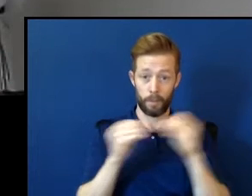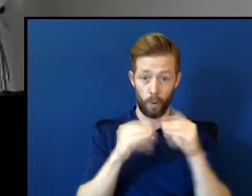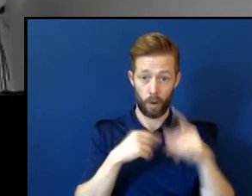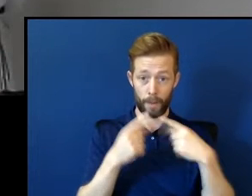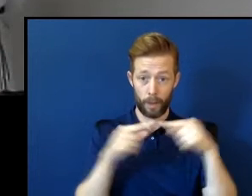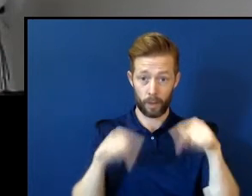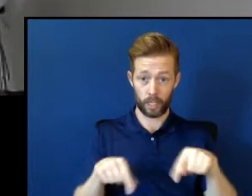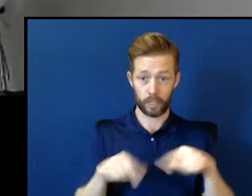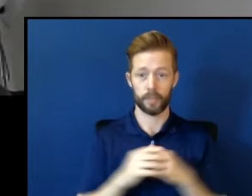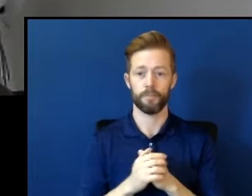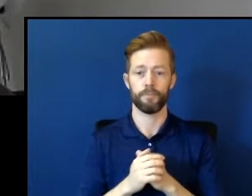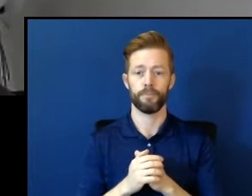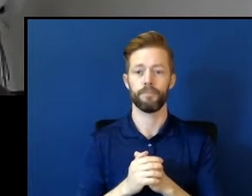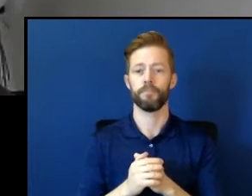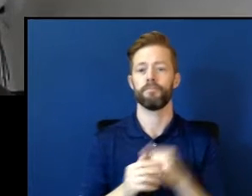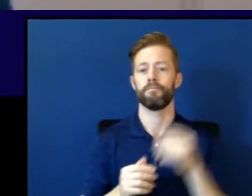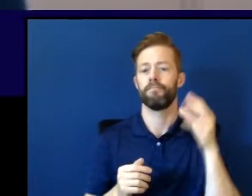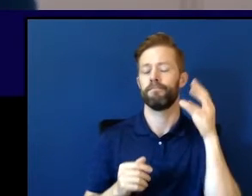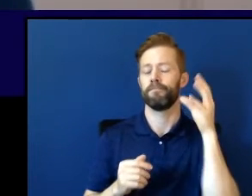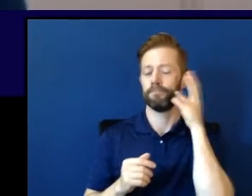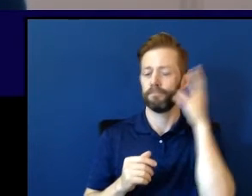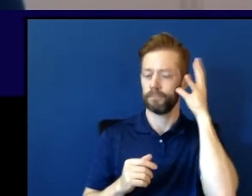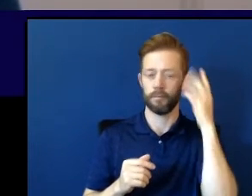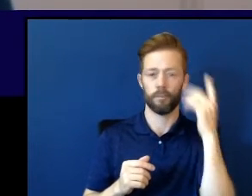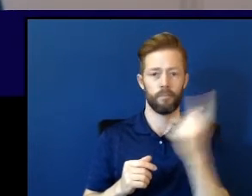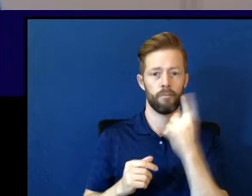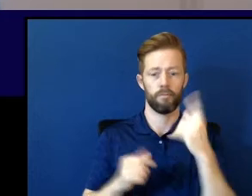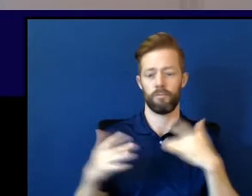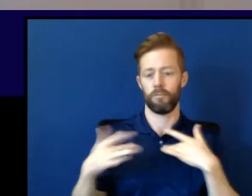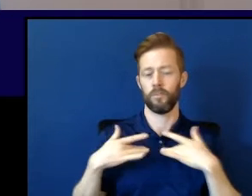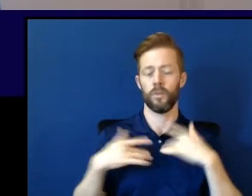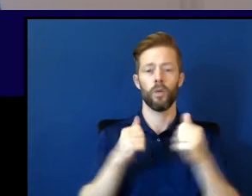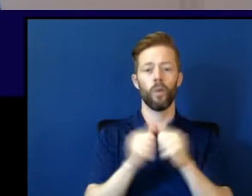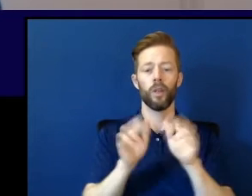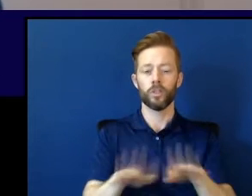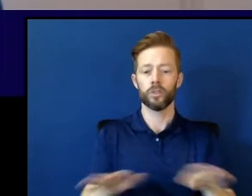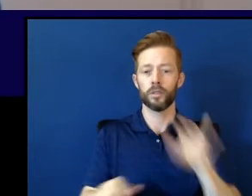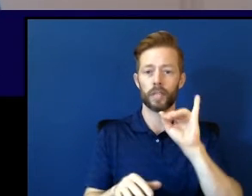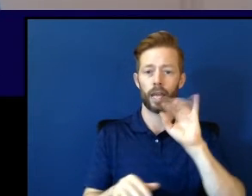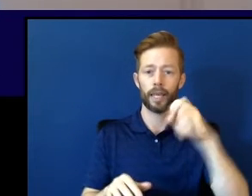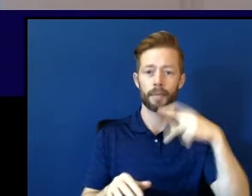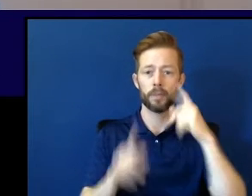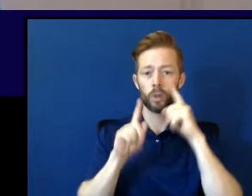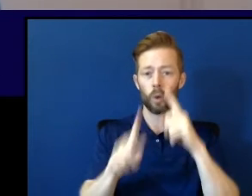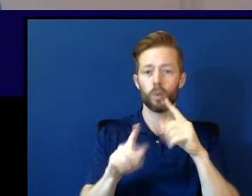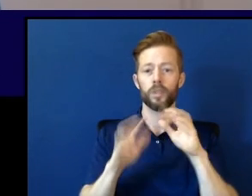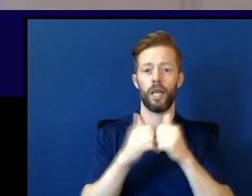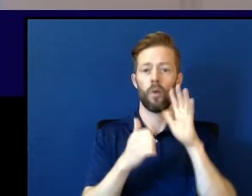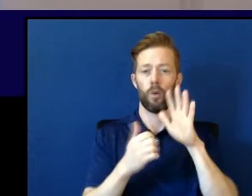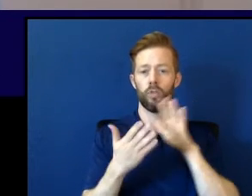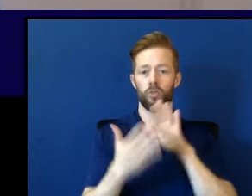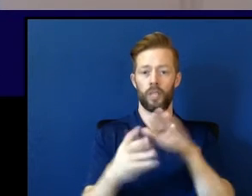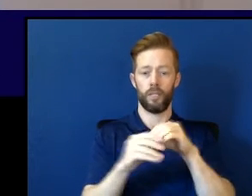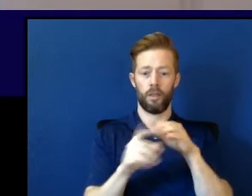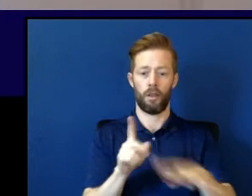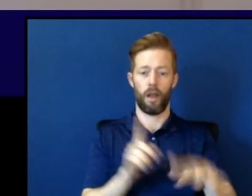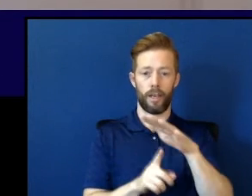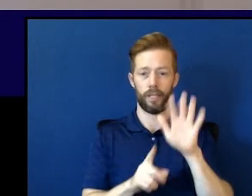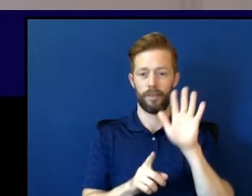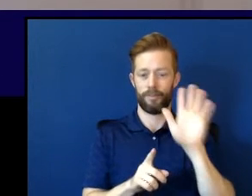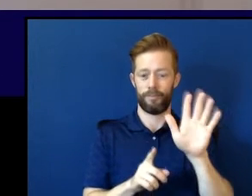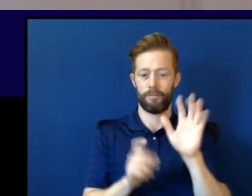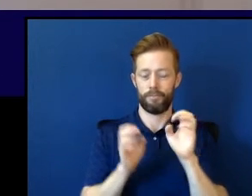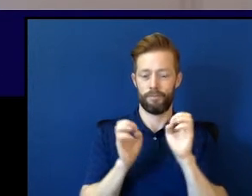bit more about this? Well, parents are always really concerned with their children's IEP goals and how those are going to be addressed